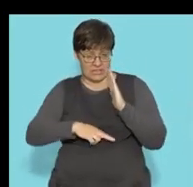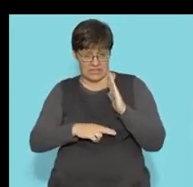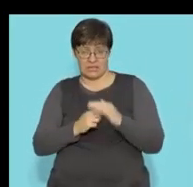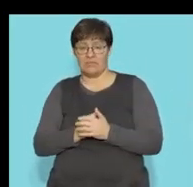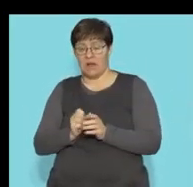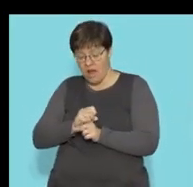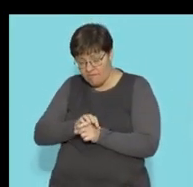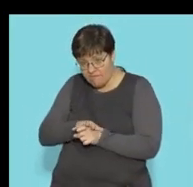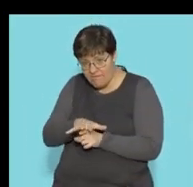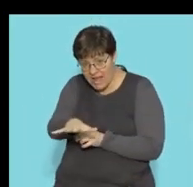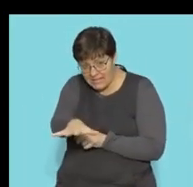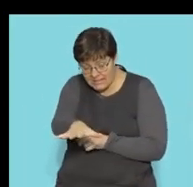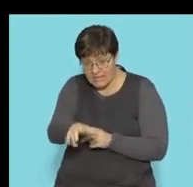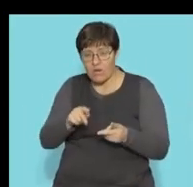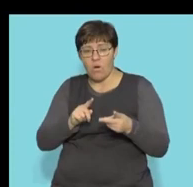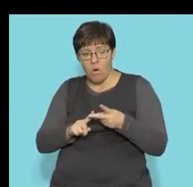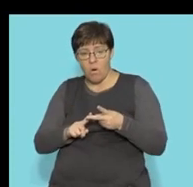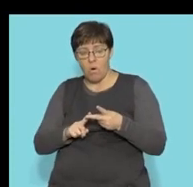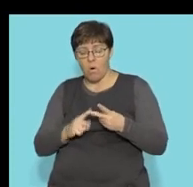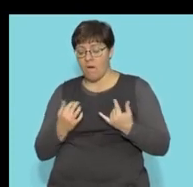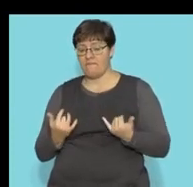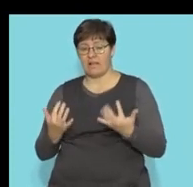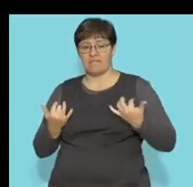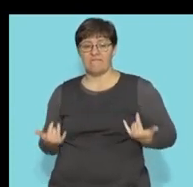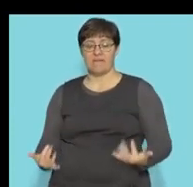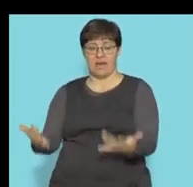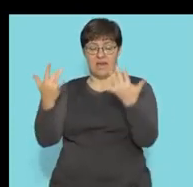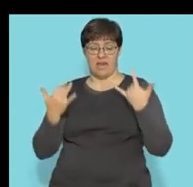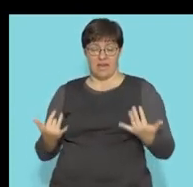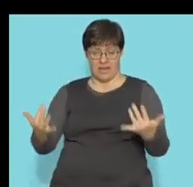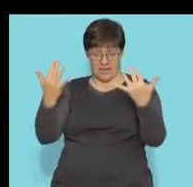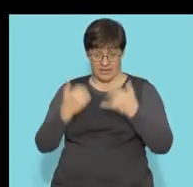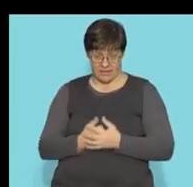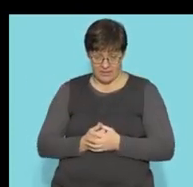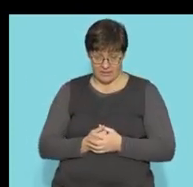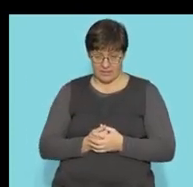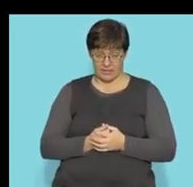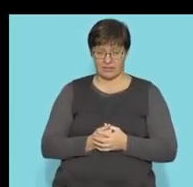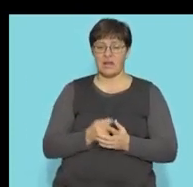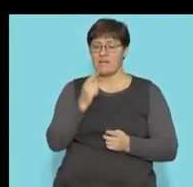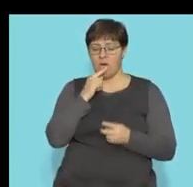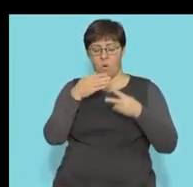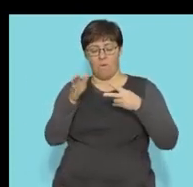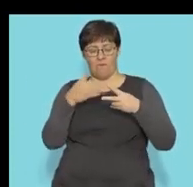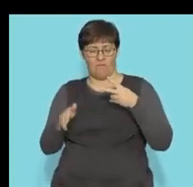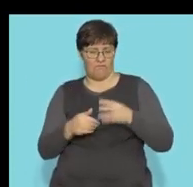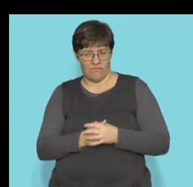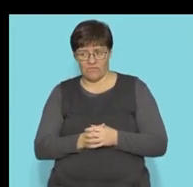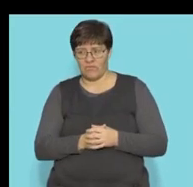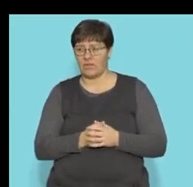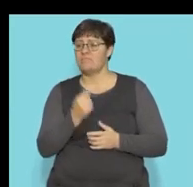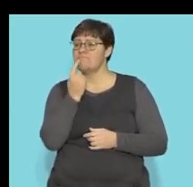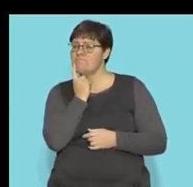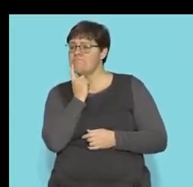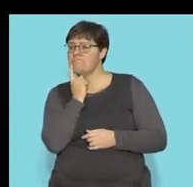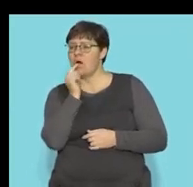flood or veld fire. Now let me move on to the eliminate. I've got to try